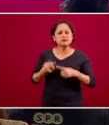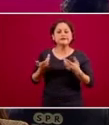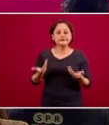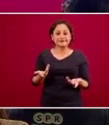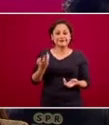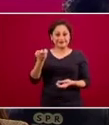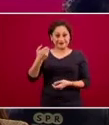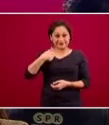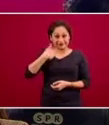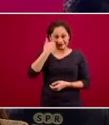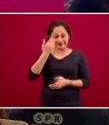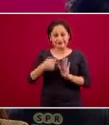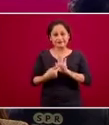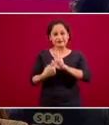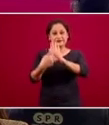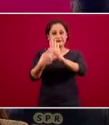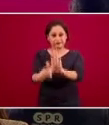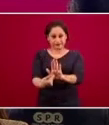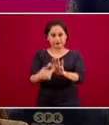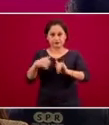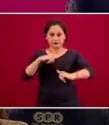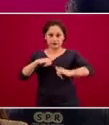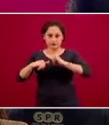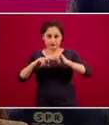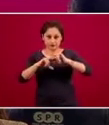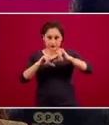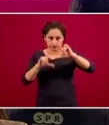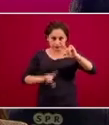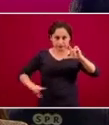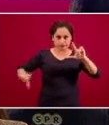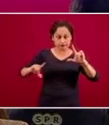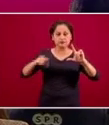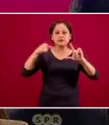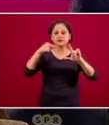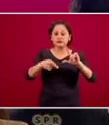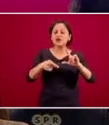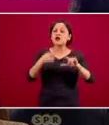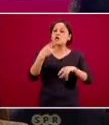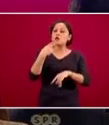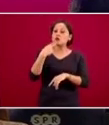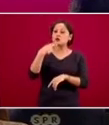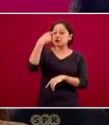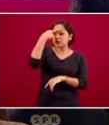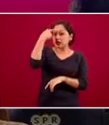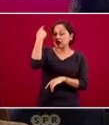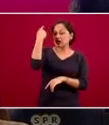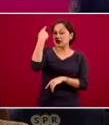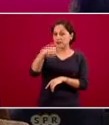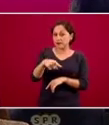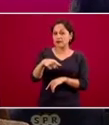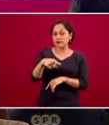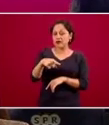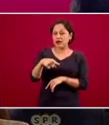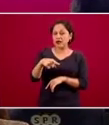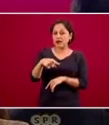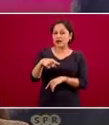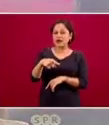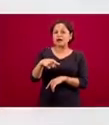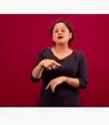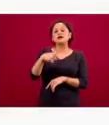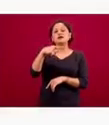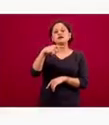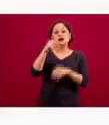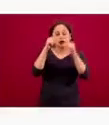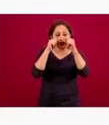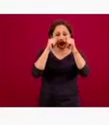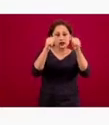Who can they call? And what I want to show you on this map is the service network that exists and is in charge